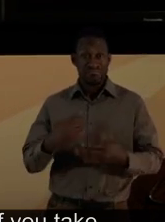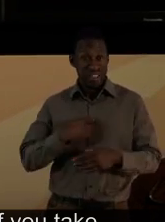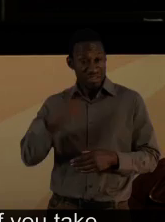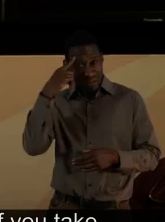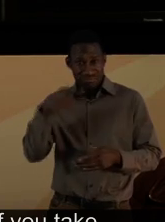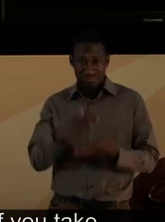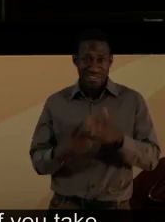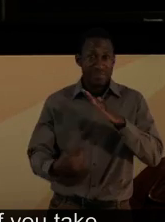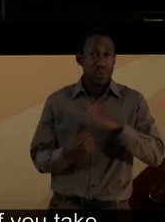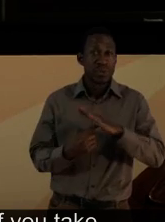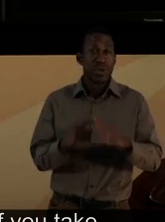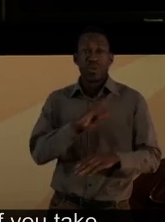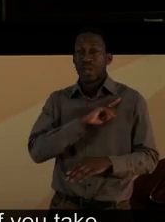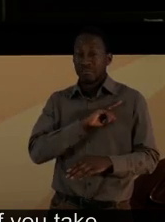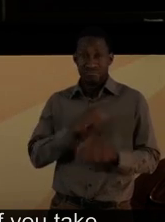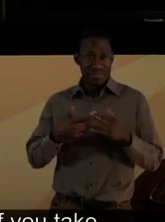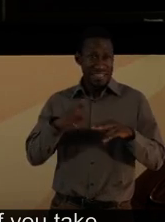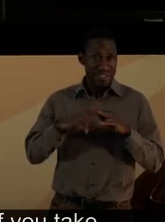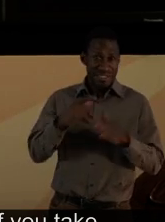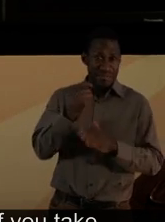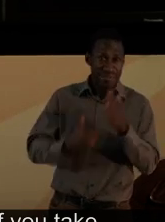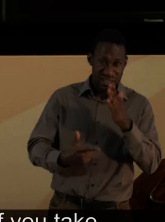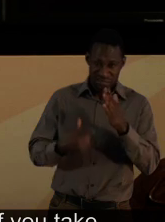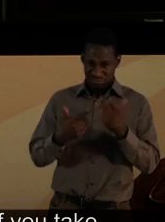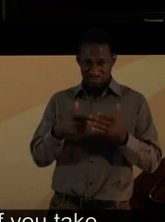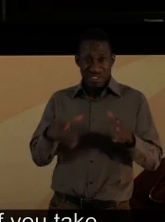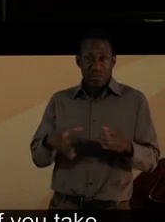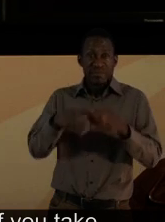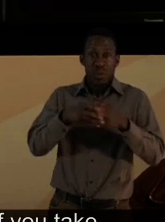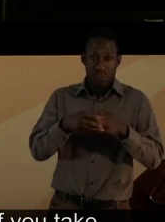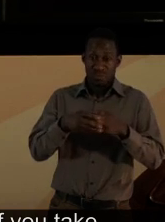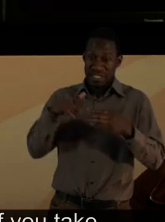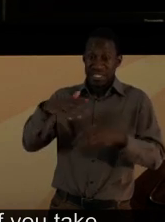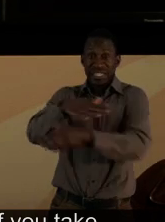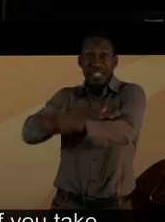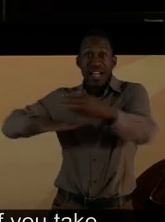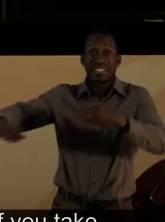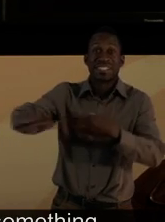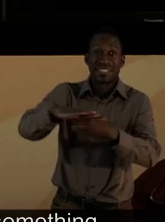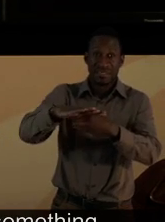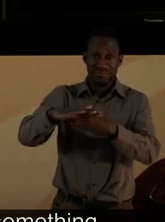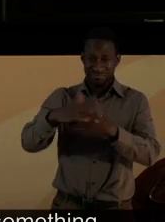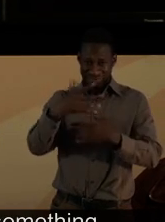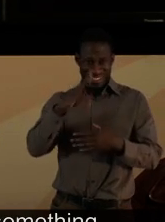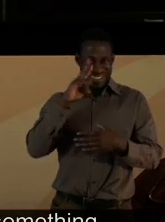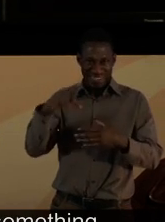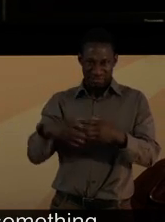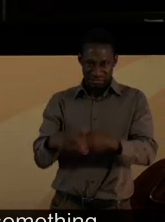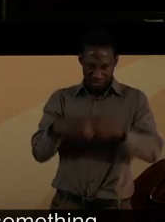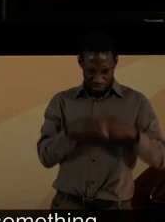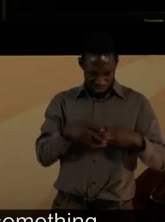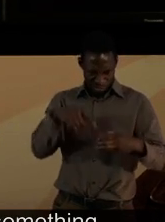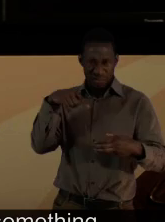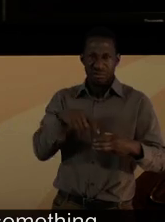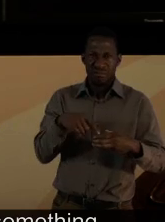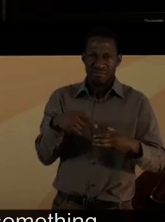if you take disability the way it's generally seen in society, it's like a virus because